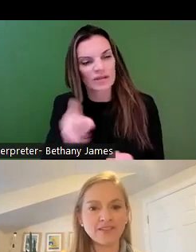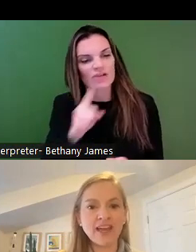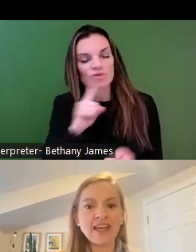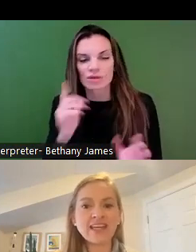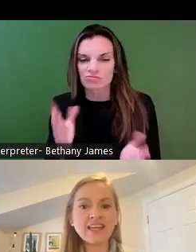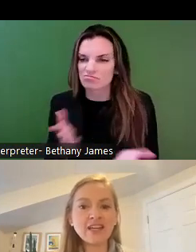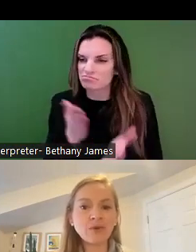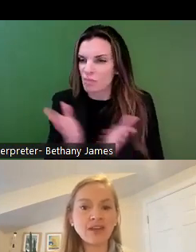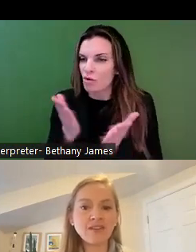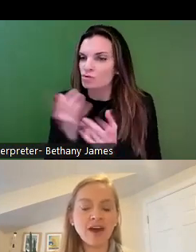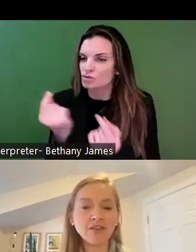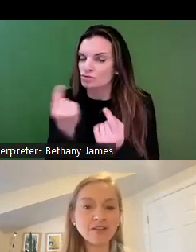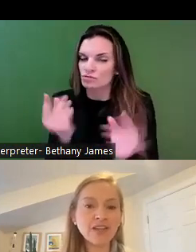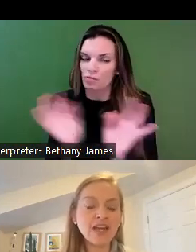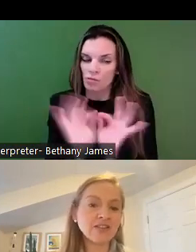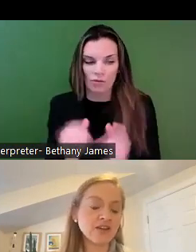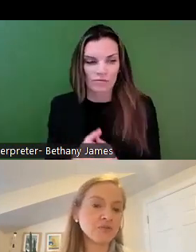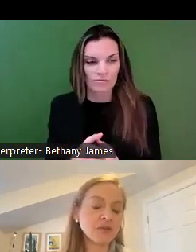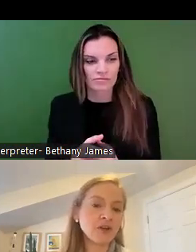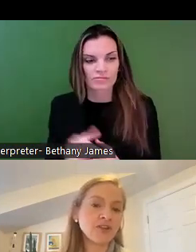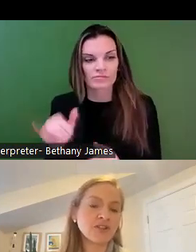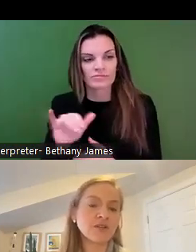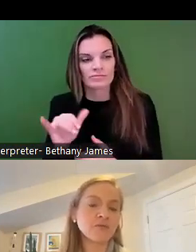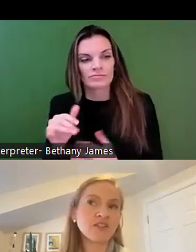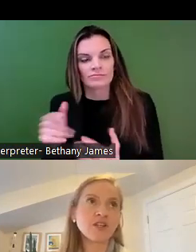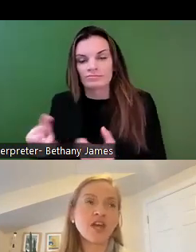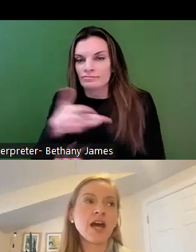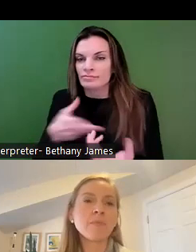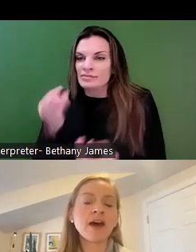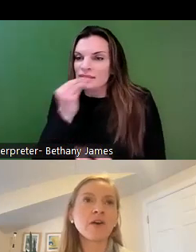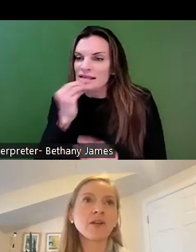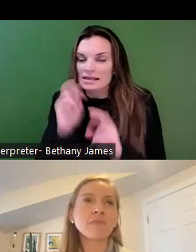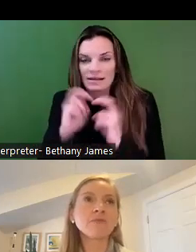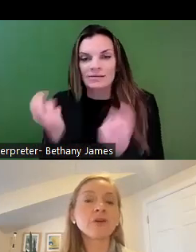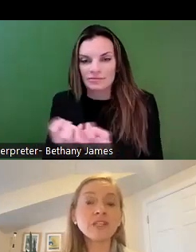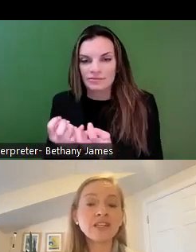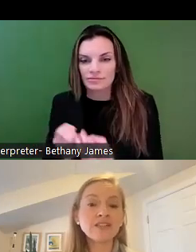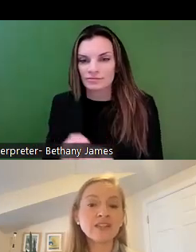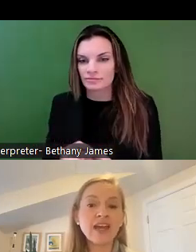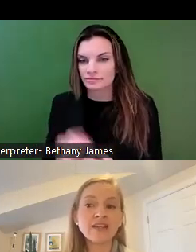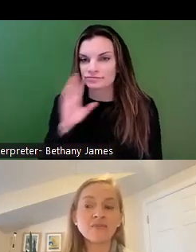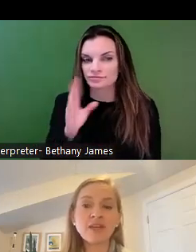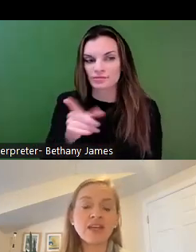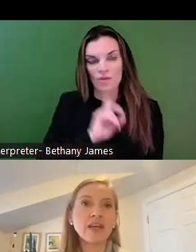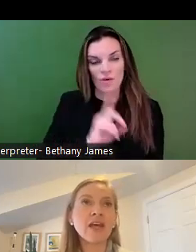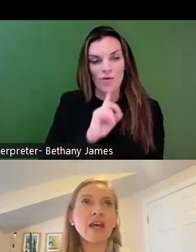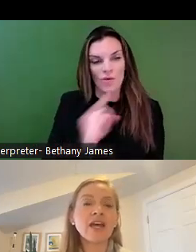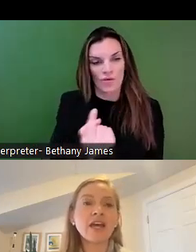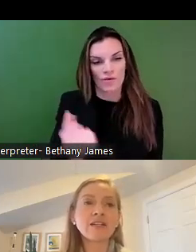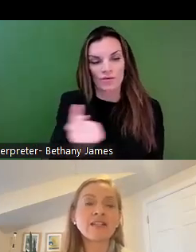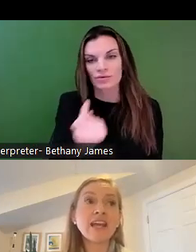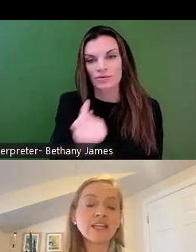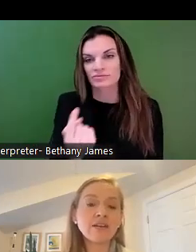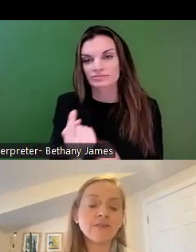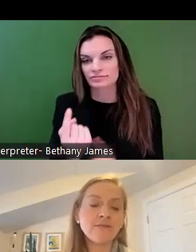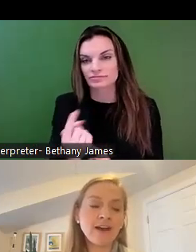really works. Eating with others is also really important. There's a lot of research about loneliness as being